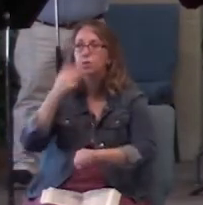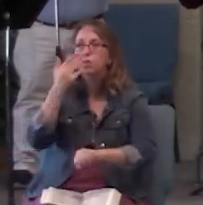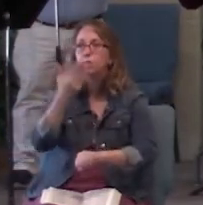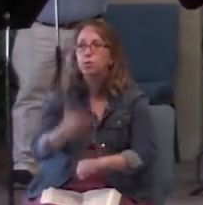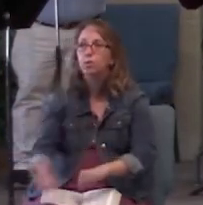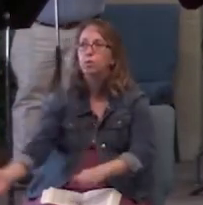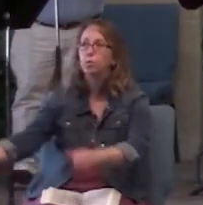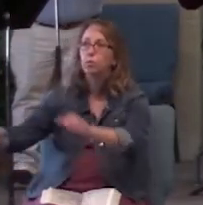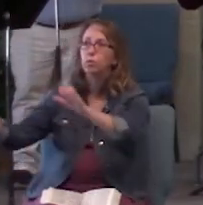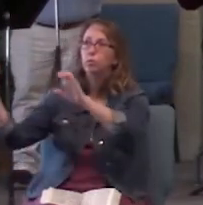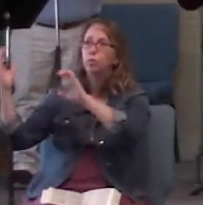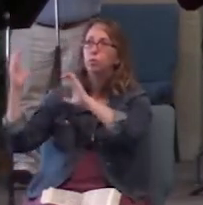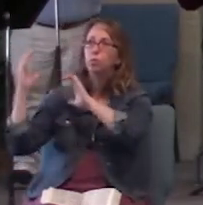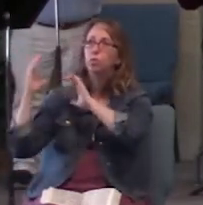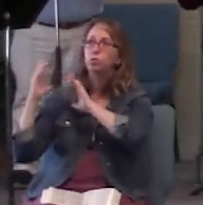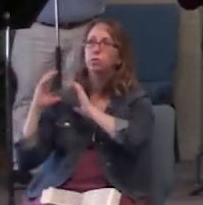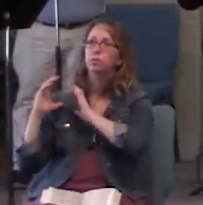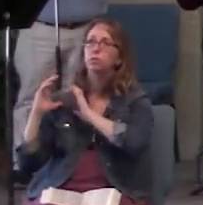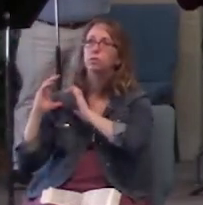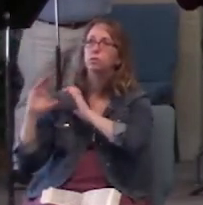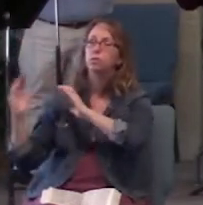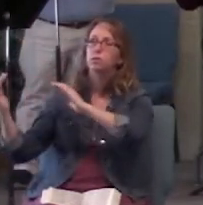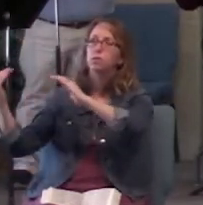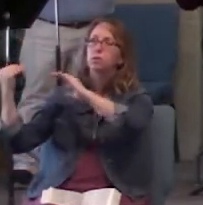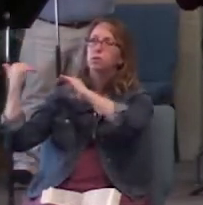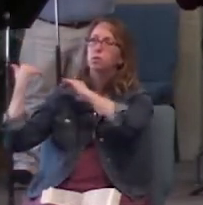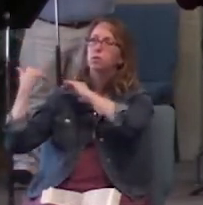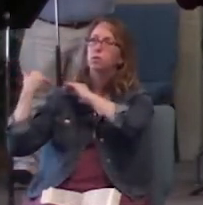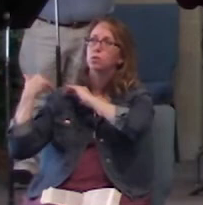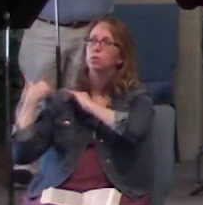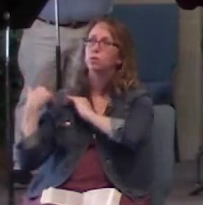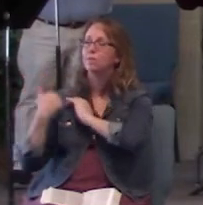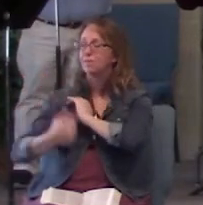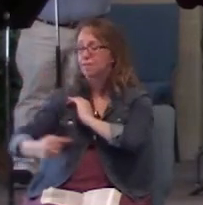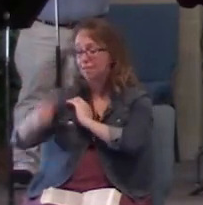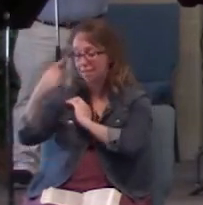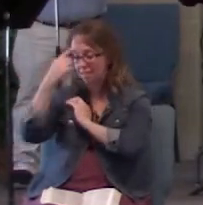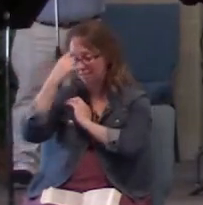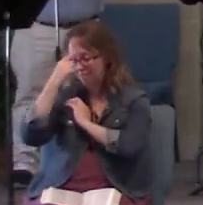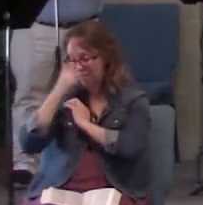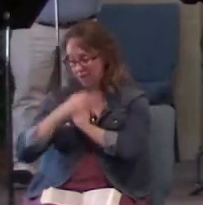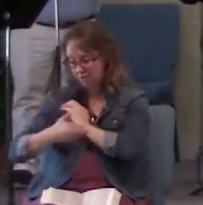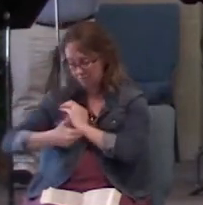Took the fall and thought of me